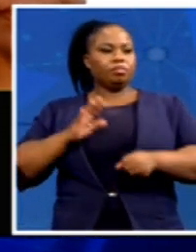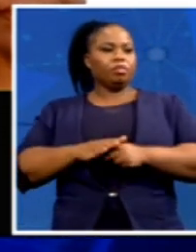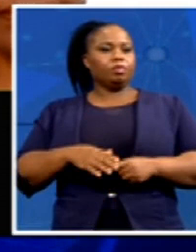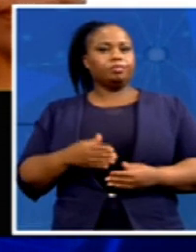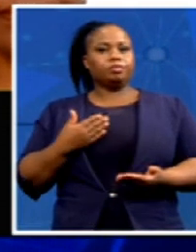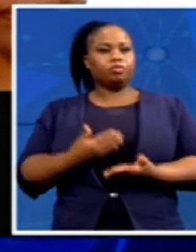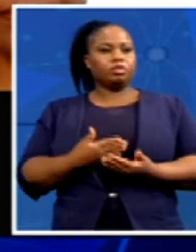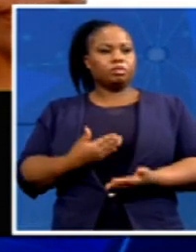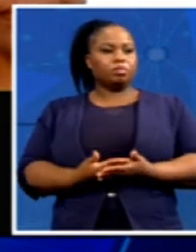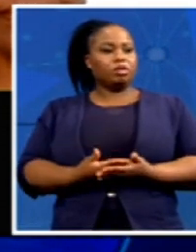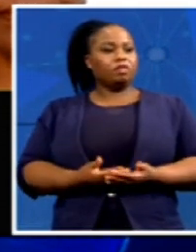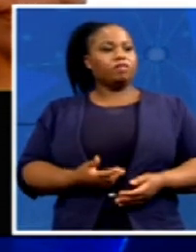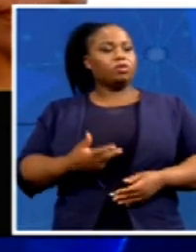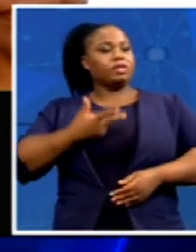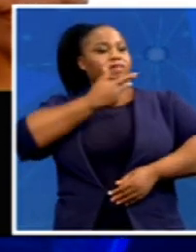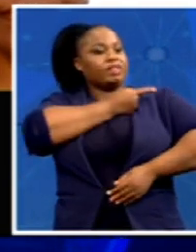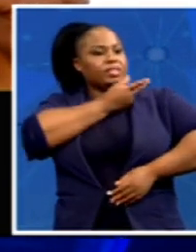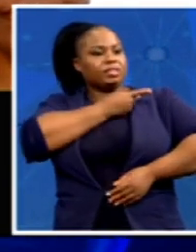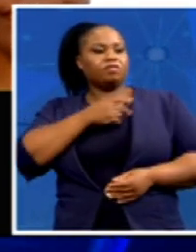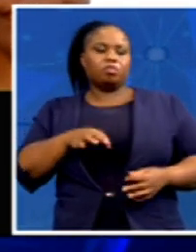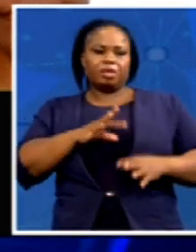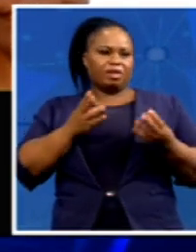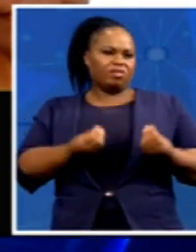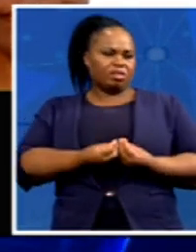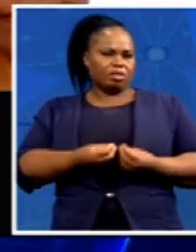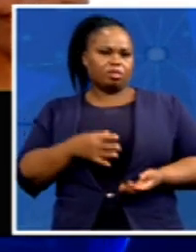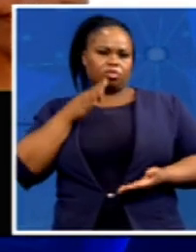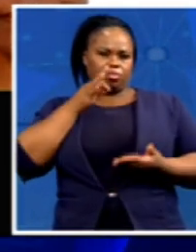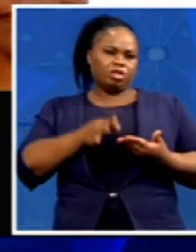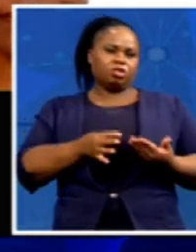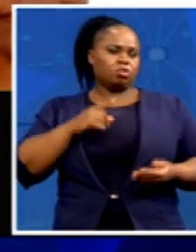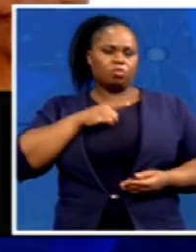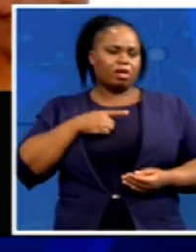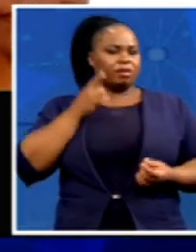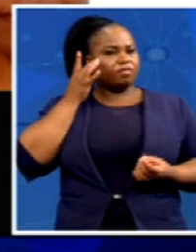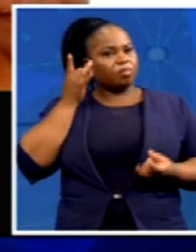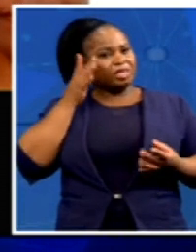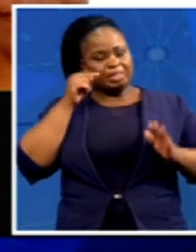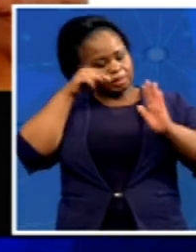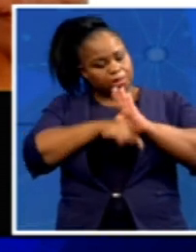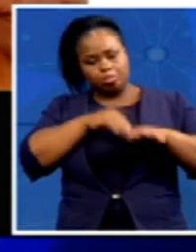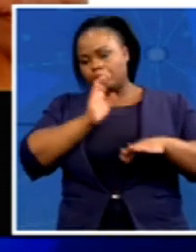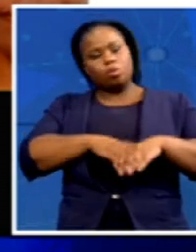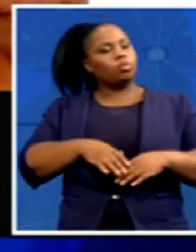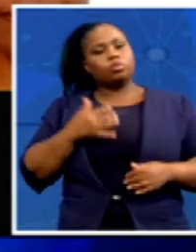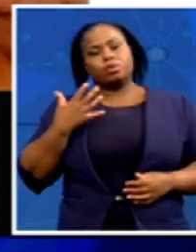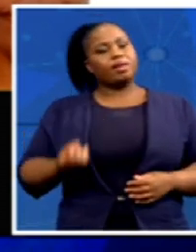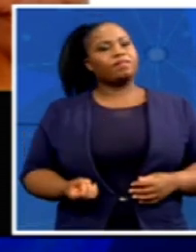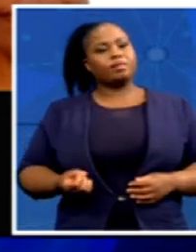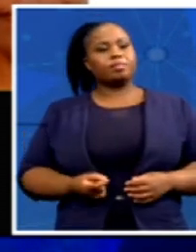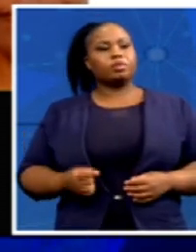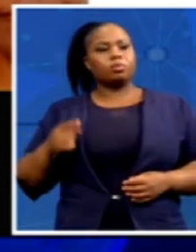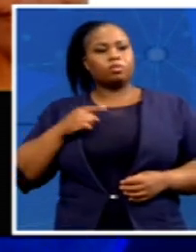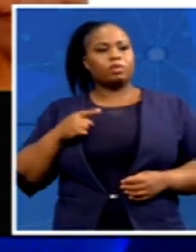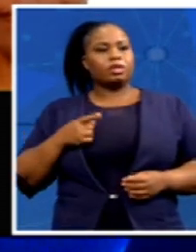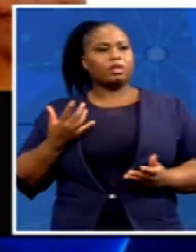That's all the kind of information that we don't have at this point, and until we see the data, process it will be not